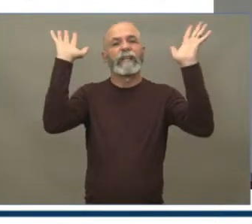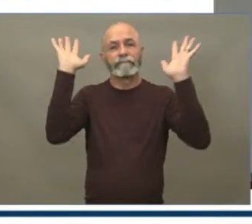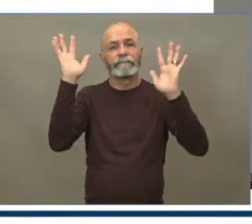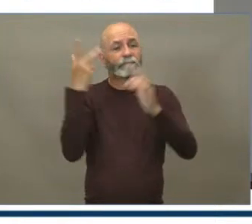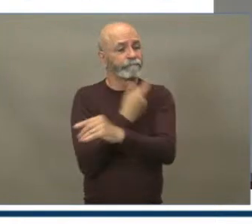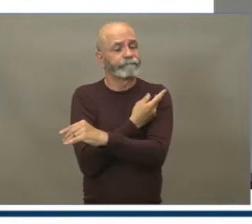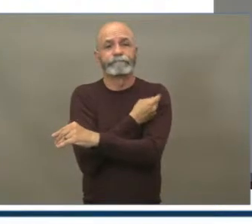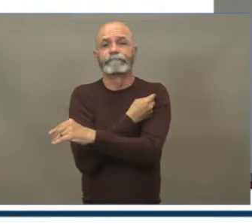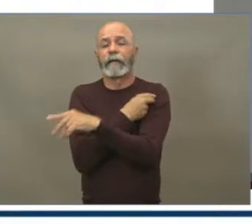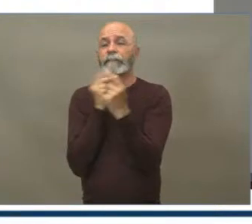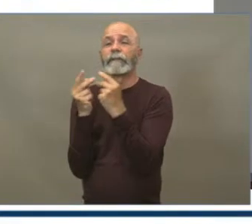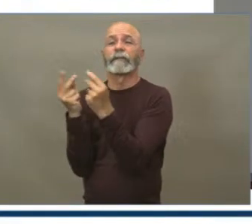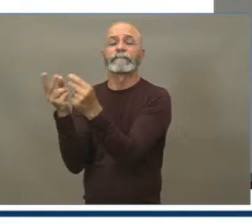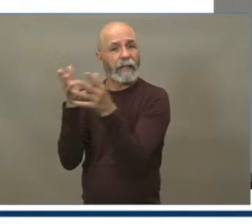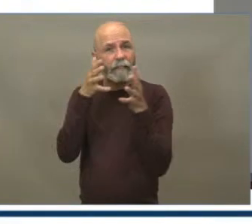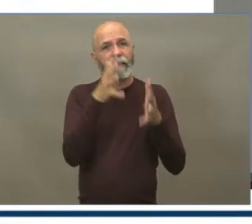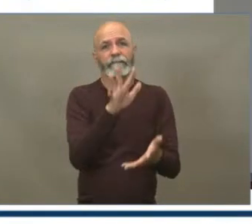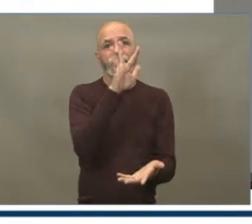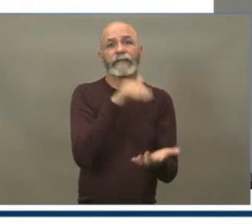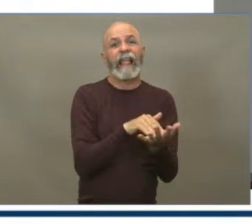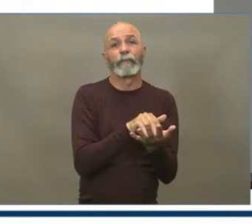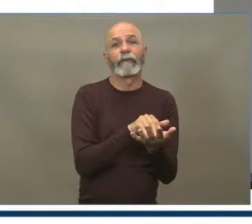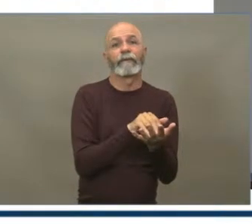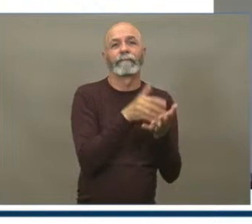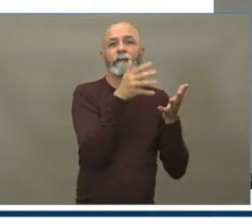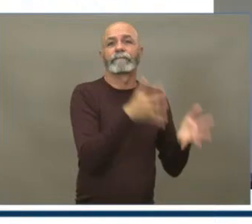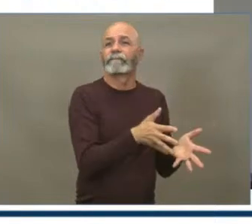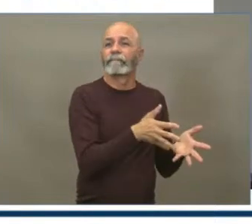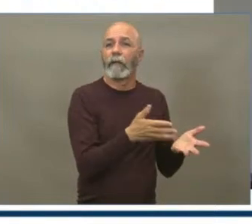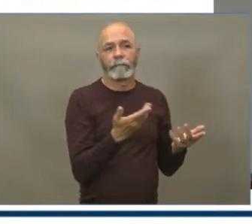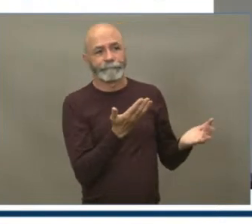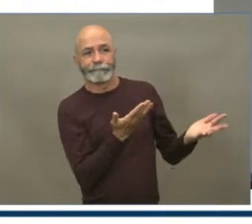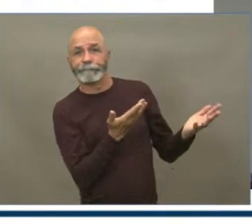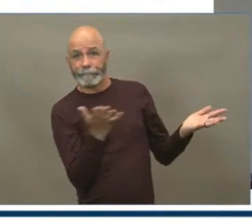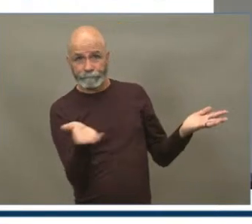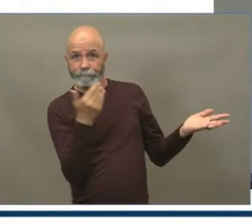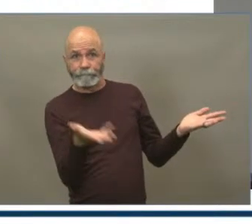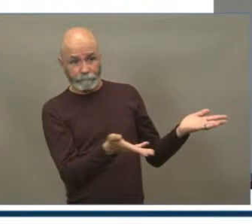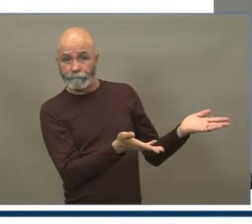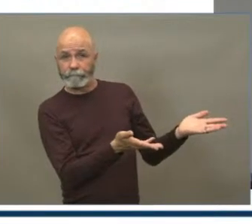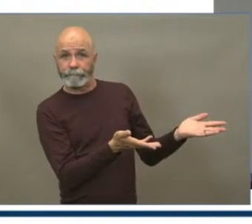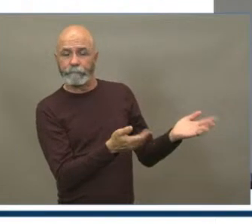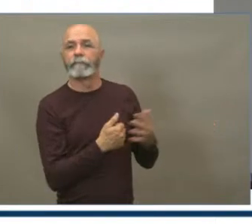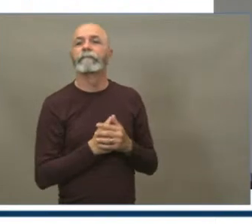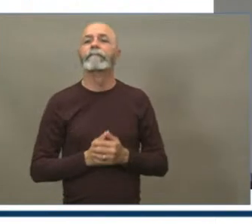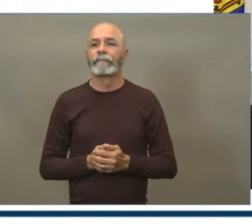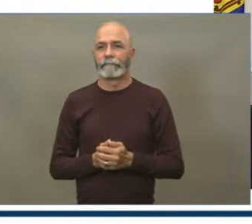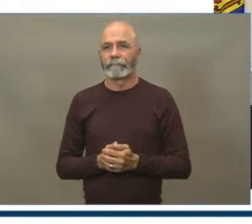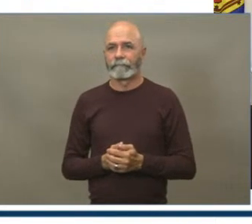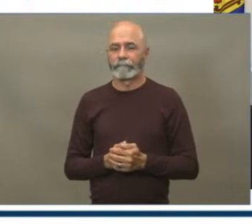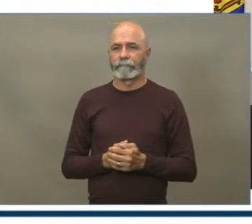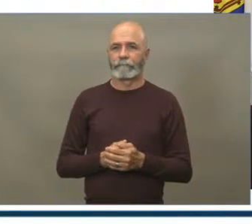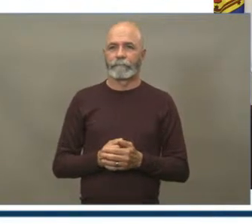have demand for the small remaining numbers of AstraZeneca that we have left. Go ahead with your follow-up, Keith.